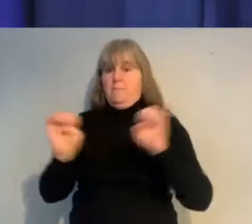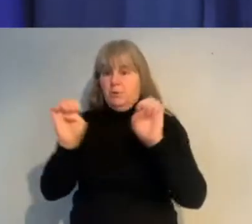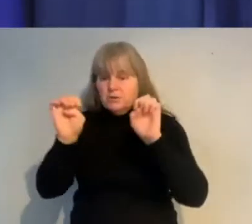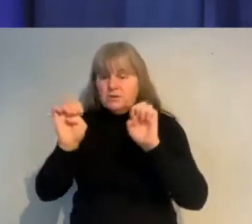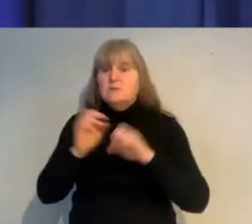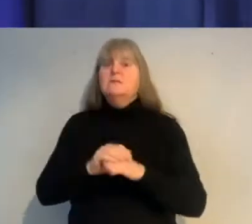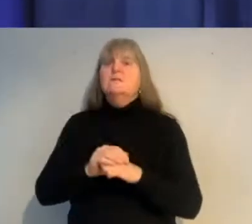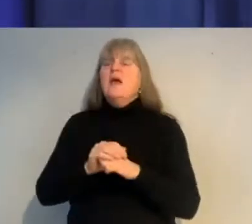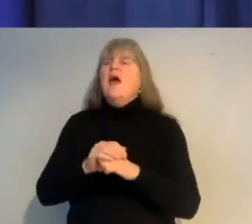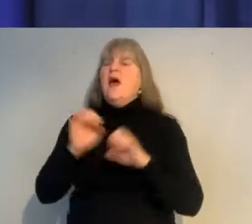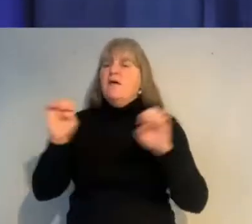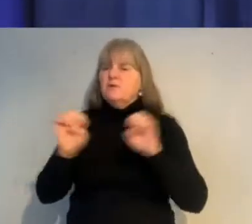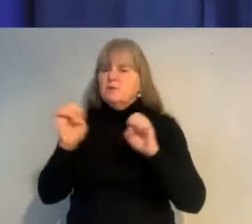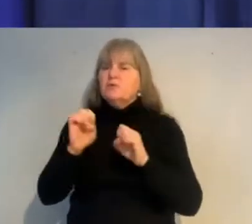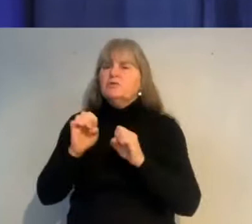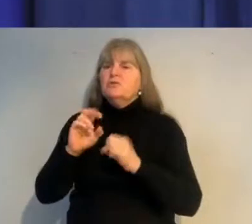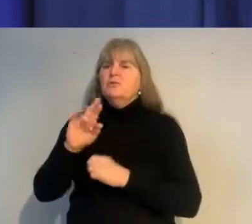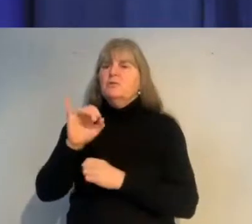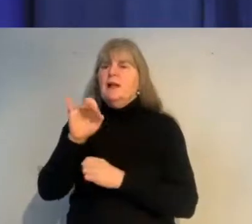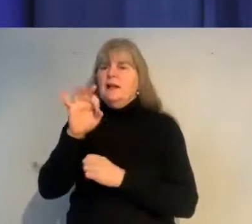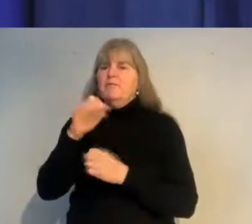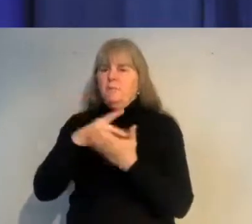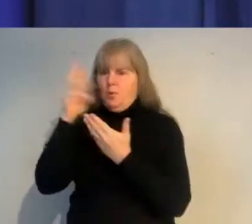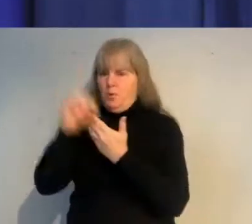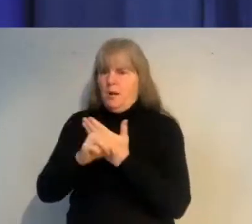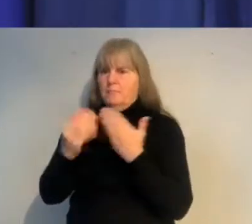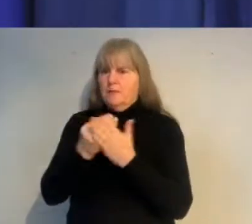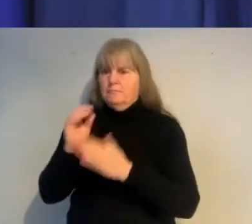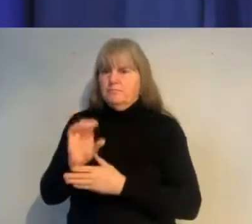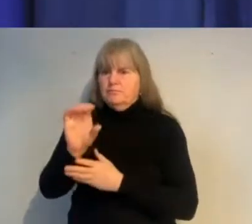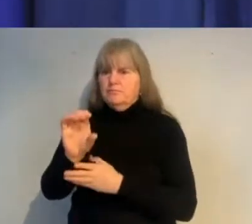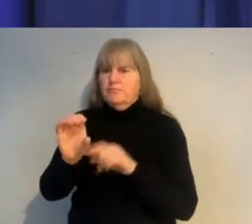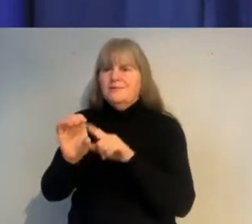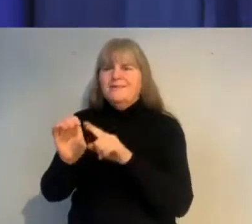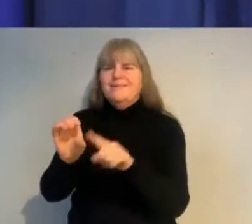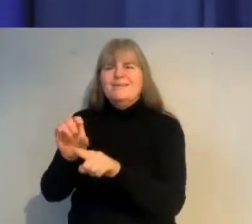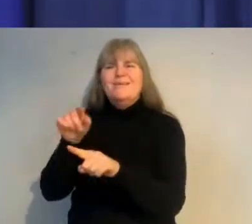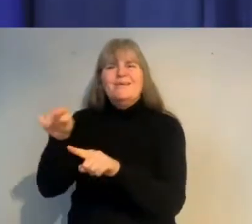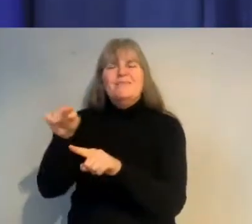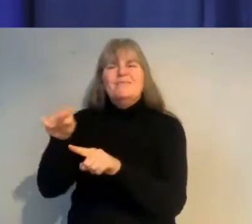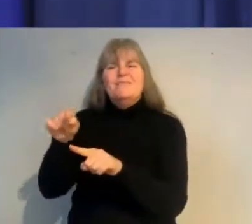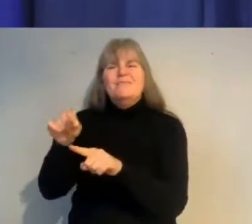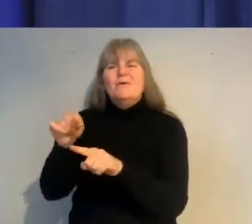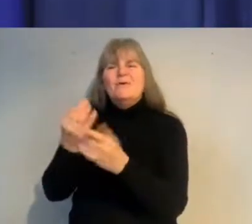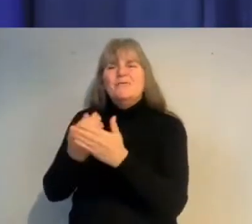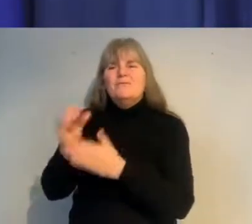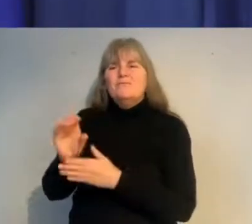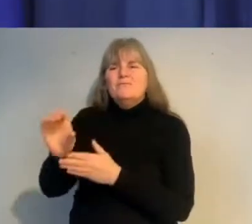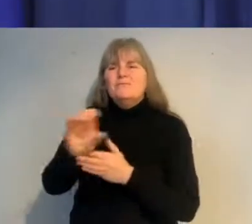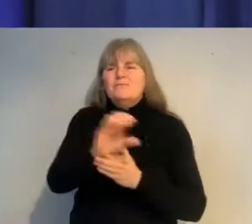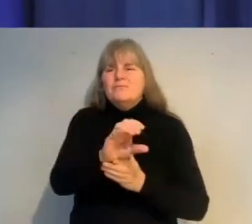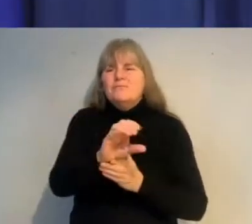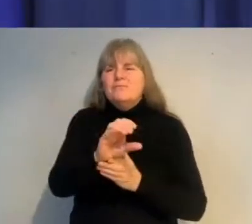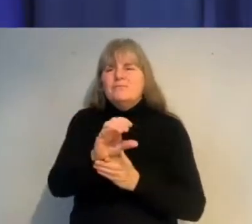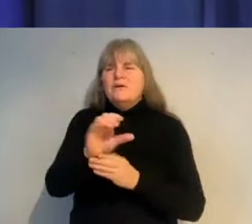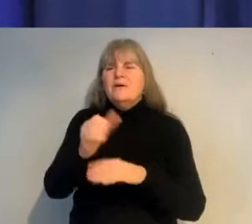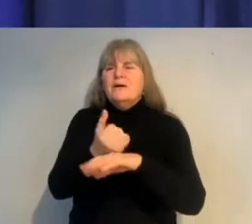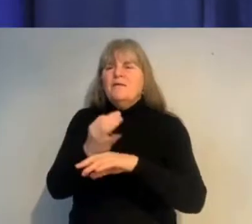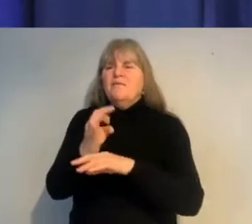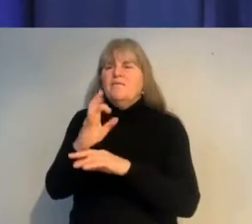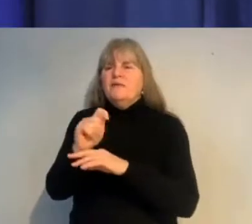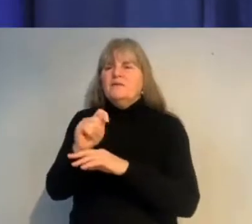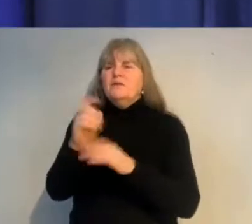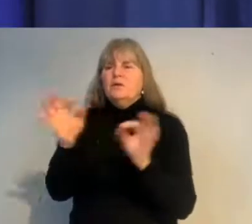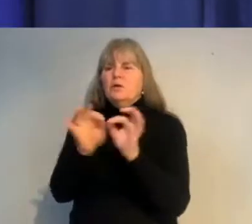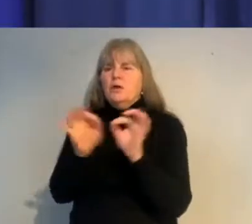Program, and this program focuses in on funding eligible fixed costs for Yukon